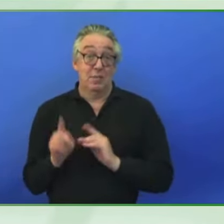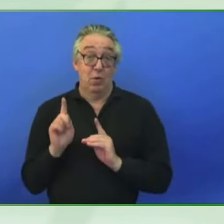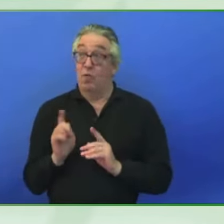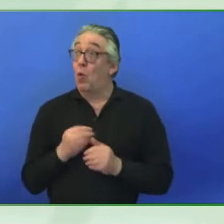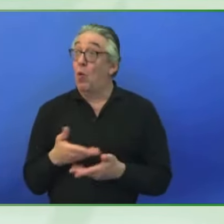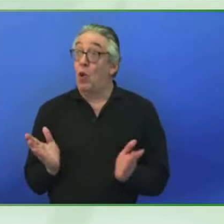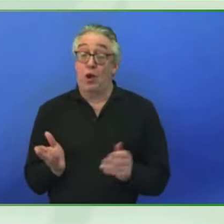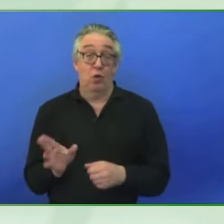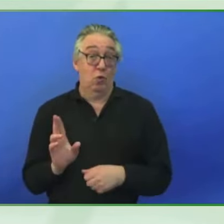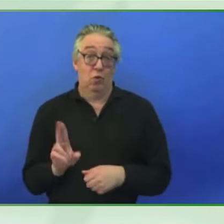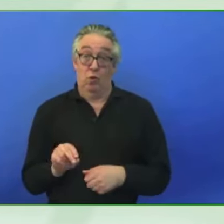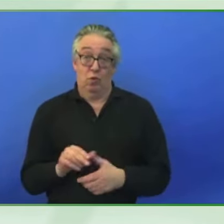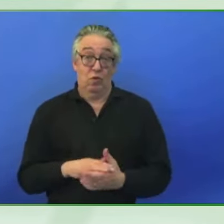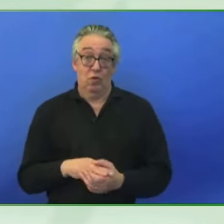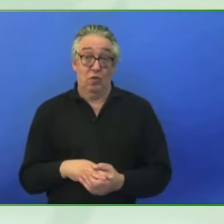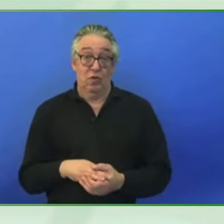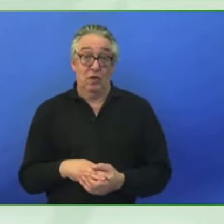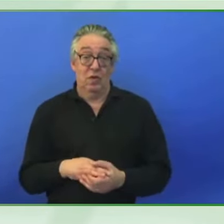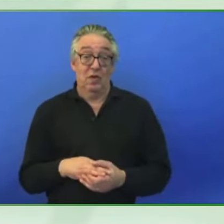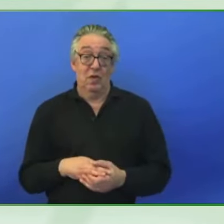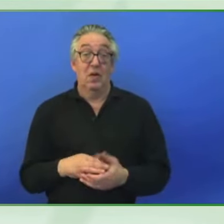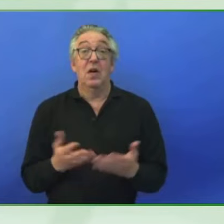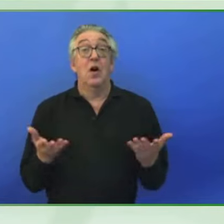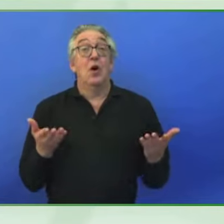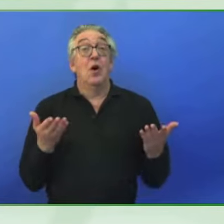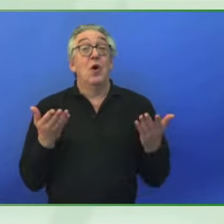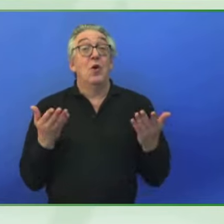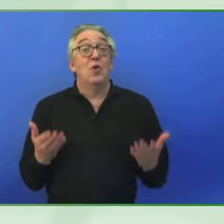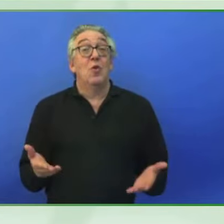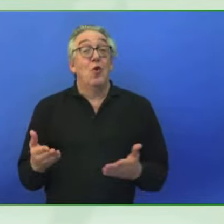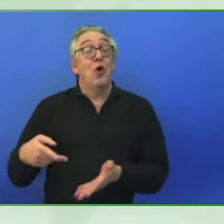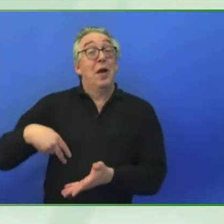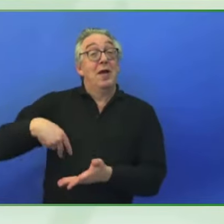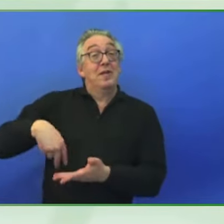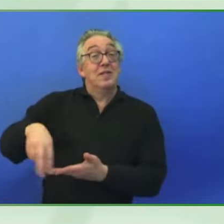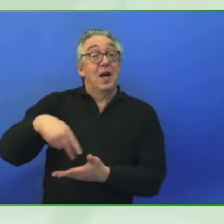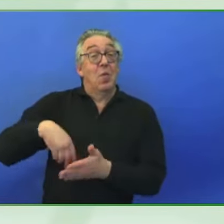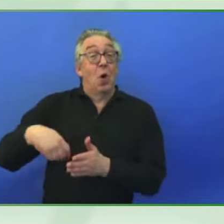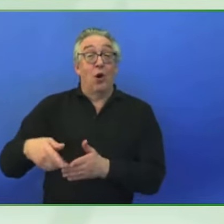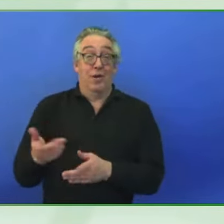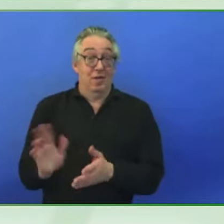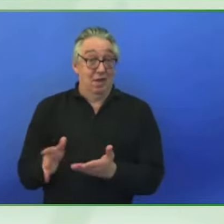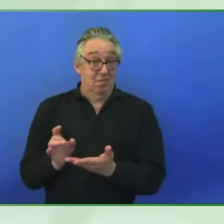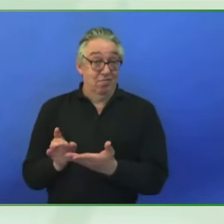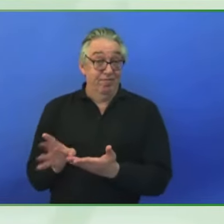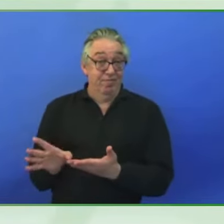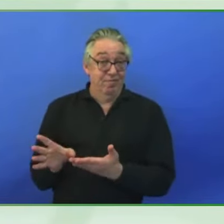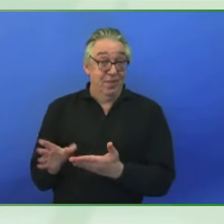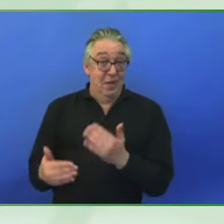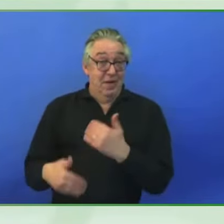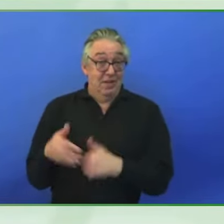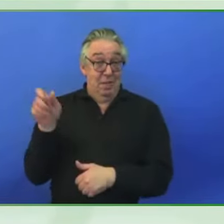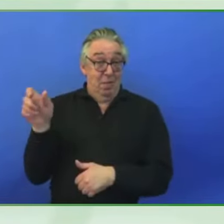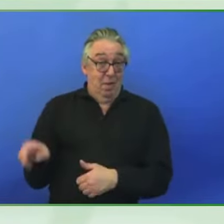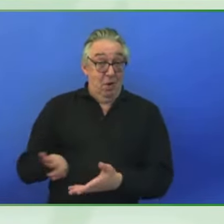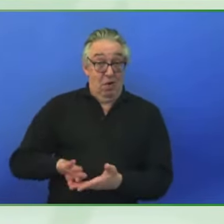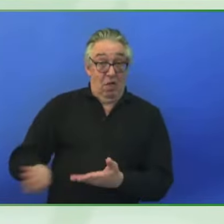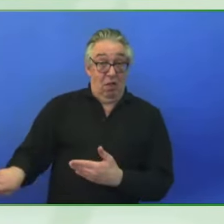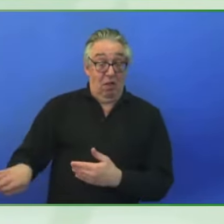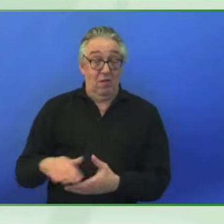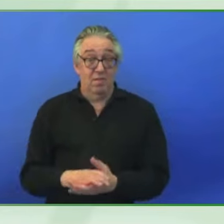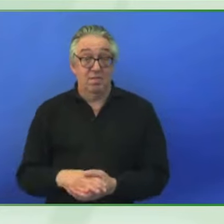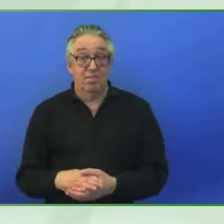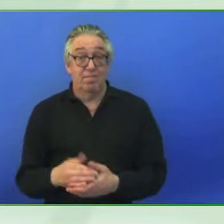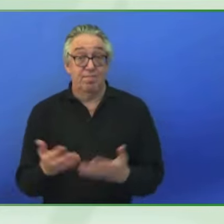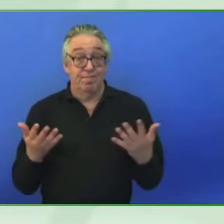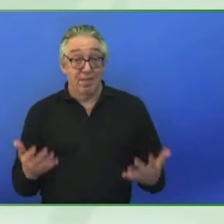today's smart cities, today's sidewalks are failing pedestrians with disabilities. People with disabilities today too